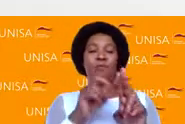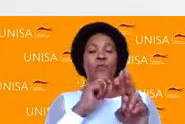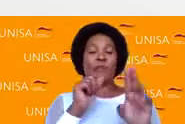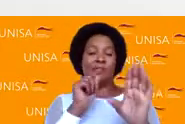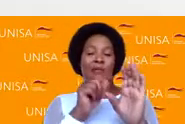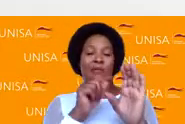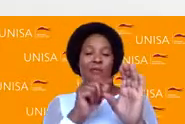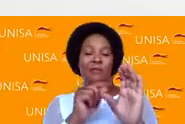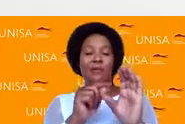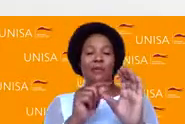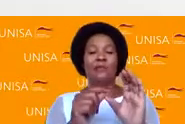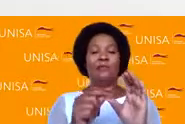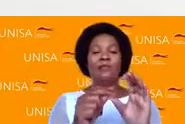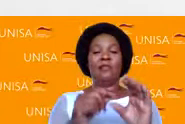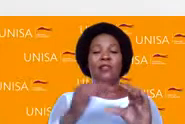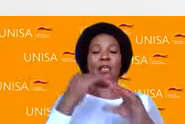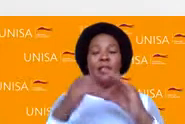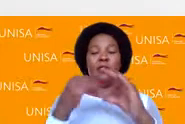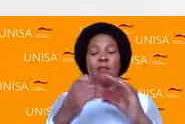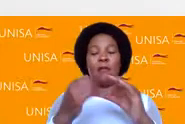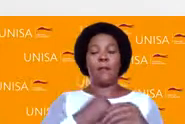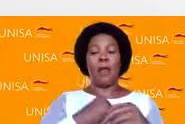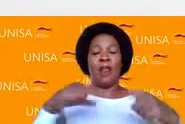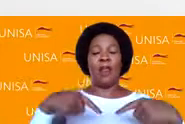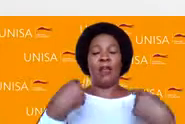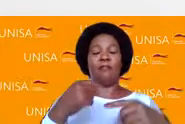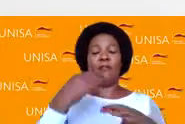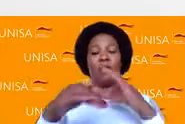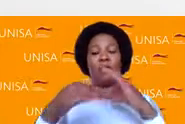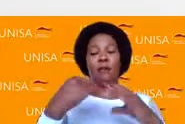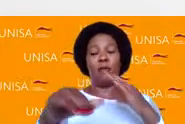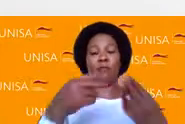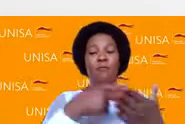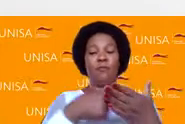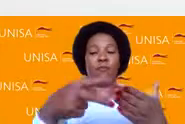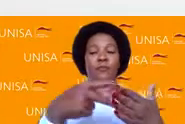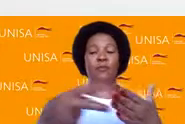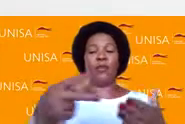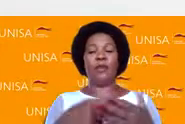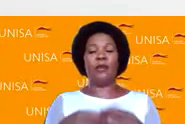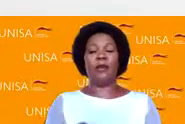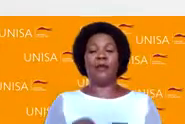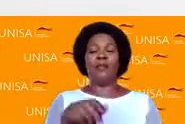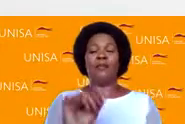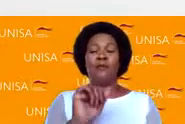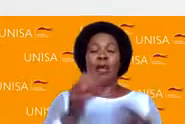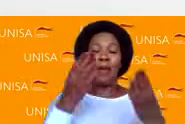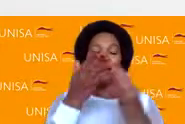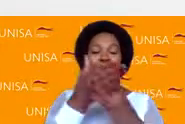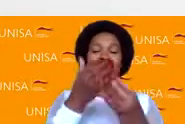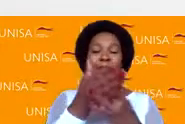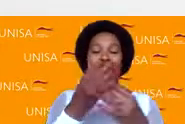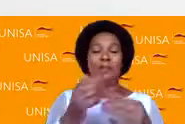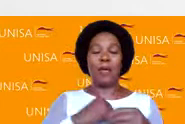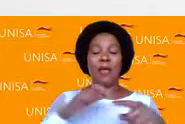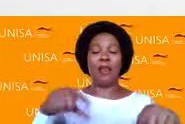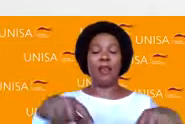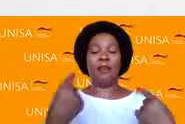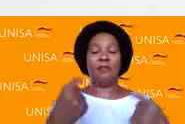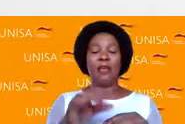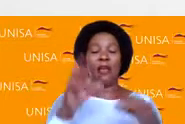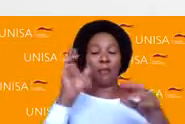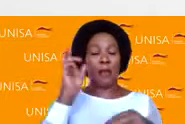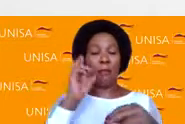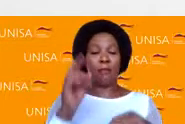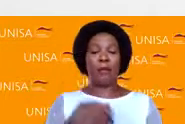you have to do with your myLife email account. So to access your myLife email account, remember, wait at least for 48 hours after